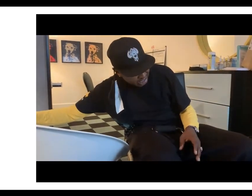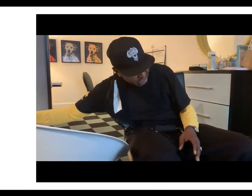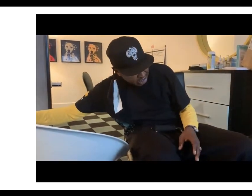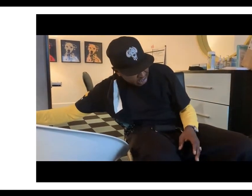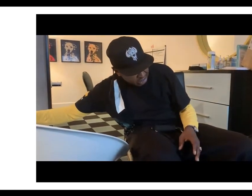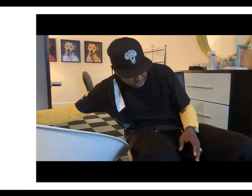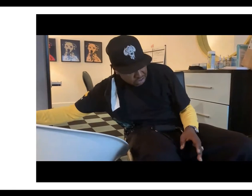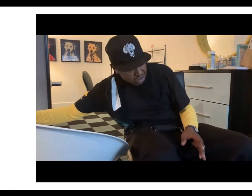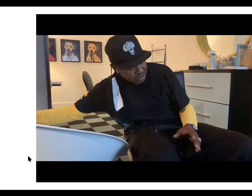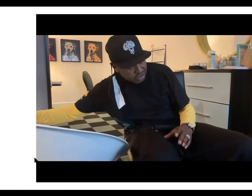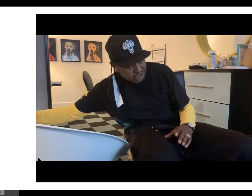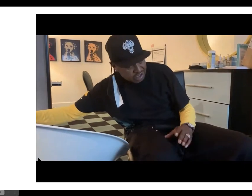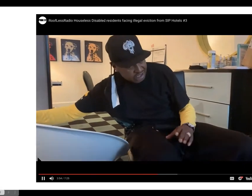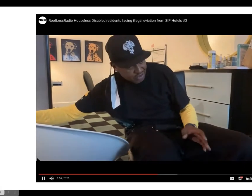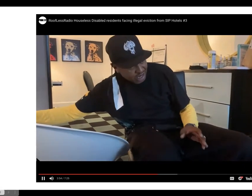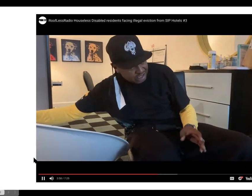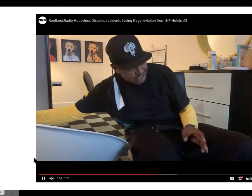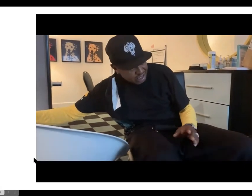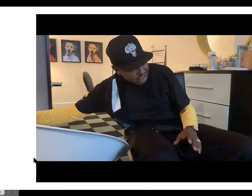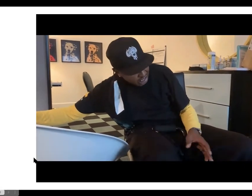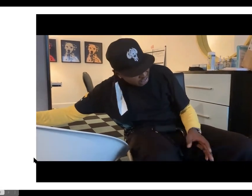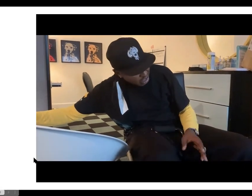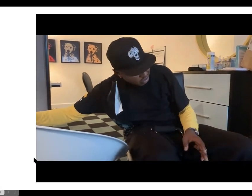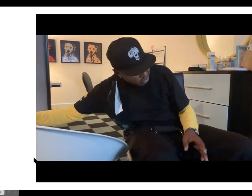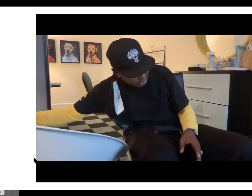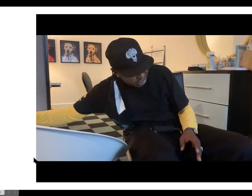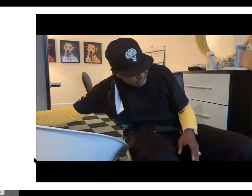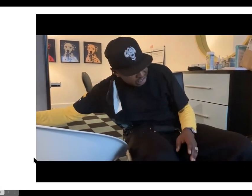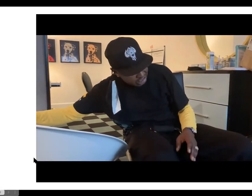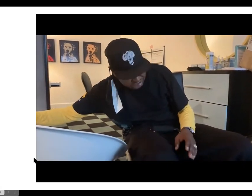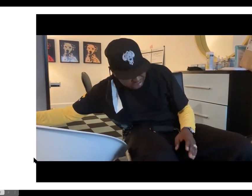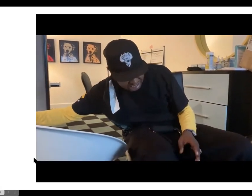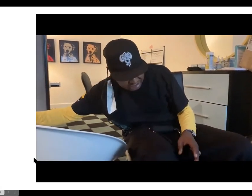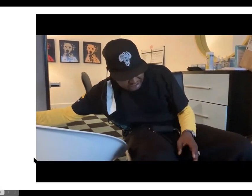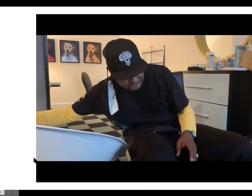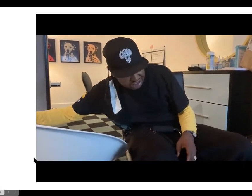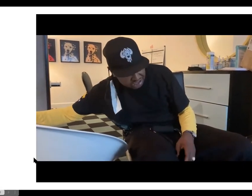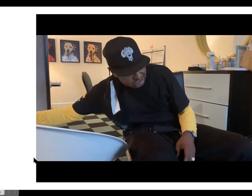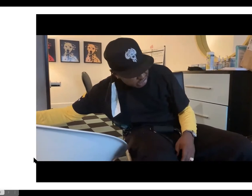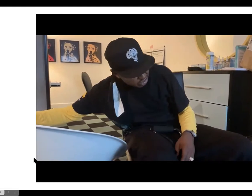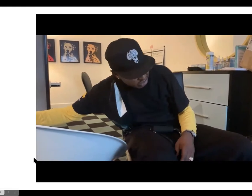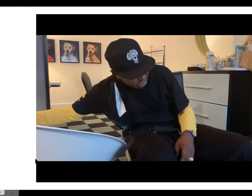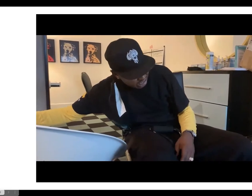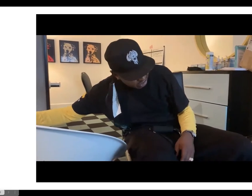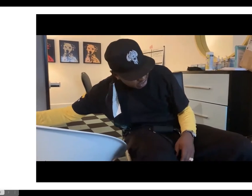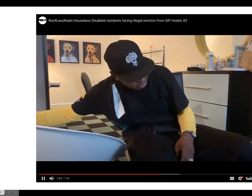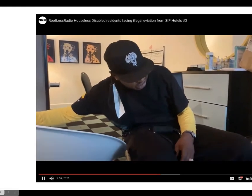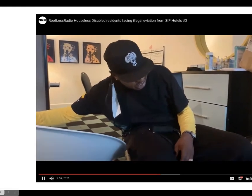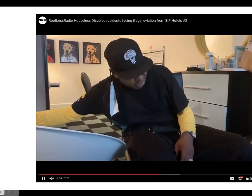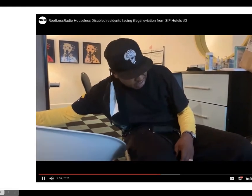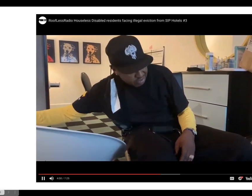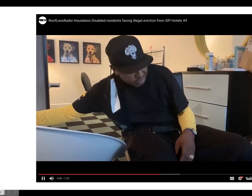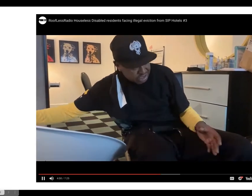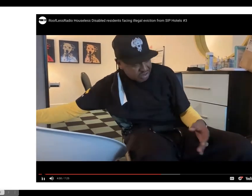contract. That's right. So I mean, that right there alone, that's a serious issue there. You know what I'm